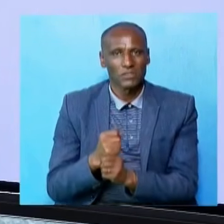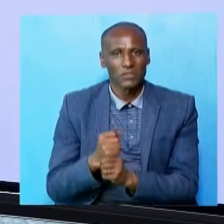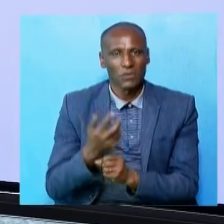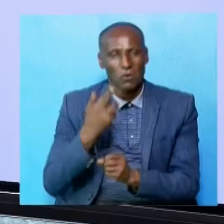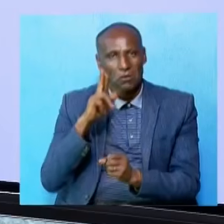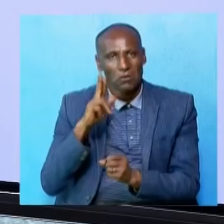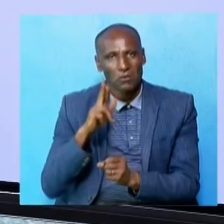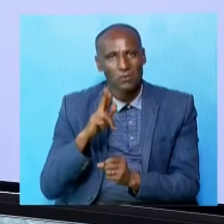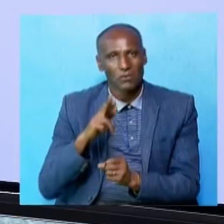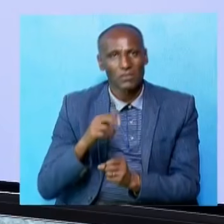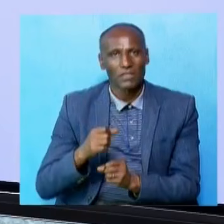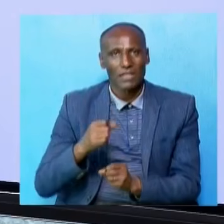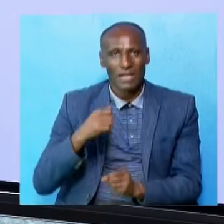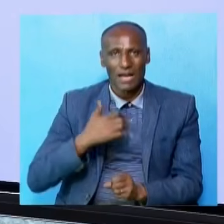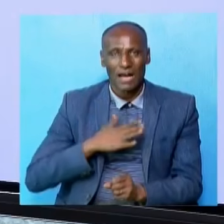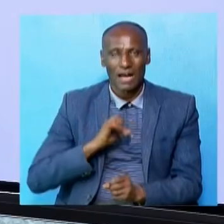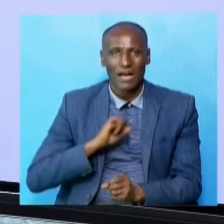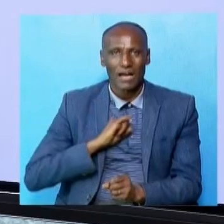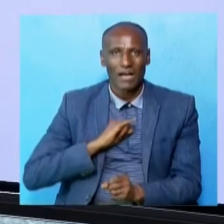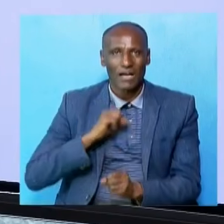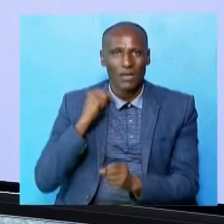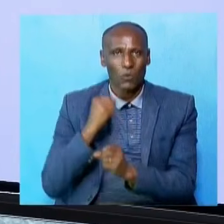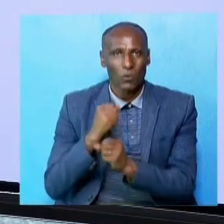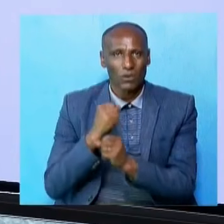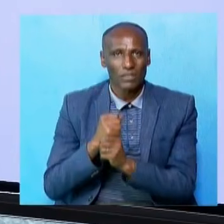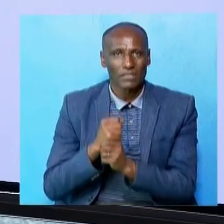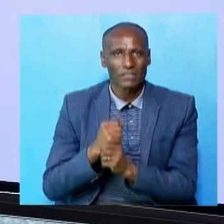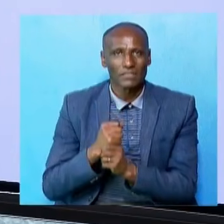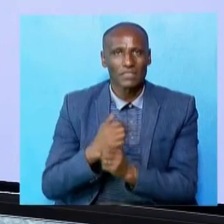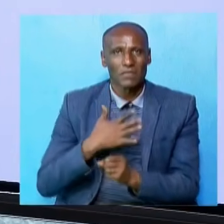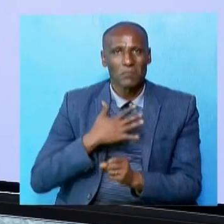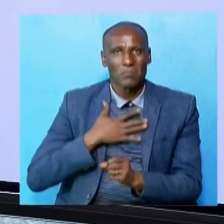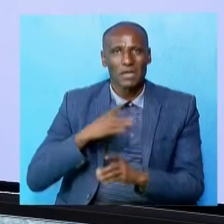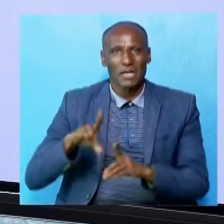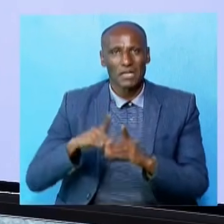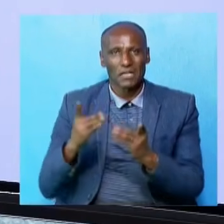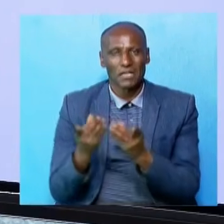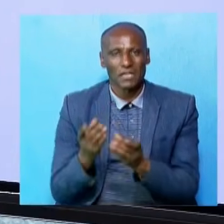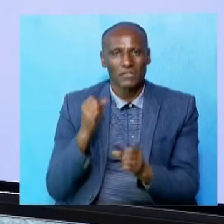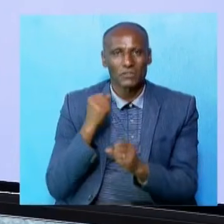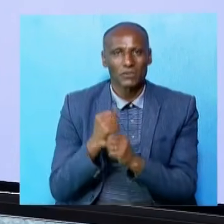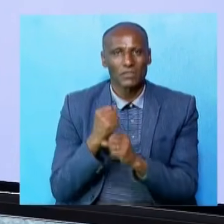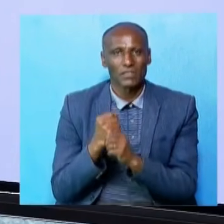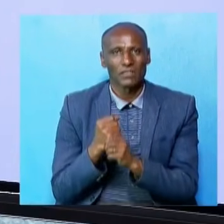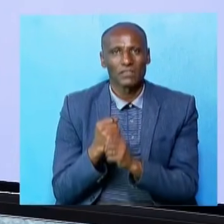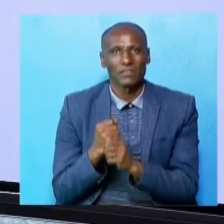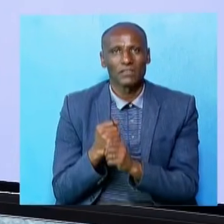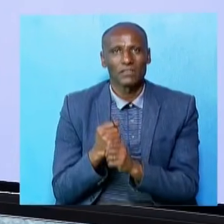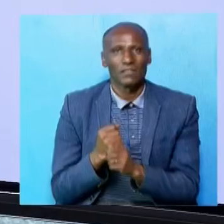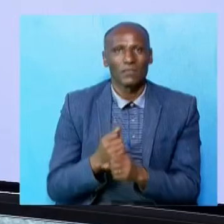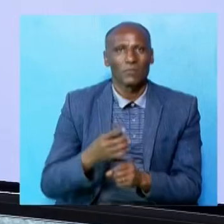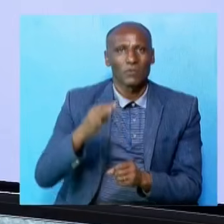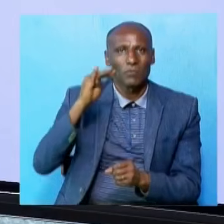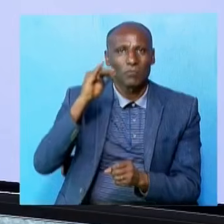say what? I worked my classwork. Perfect, very good. How about the word make?